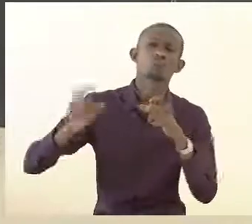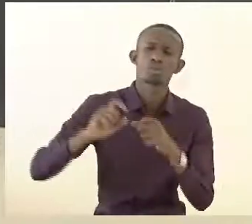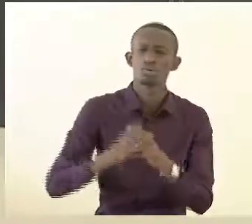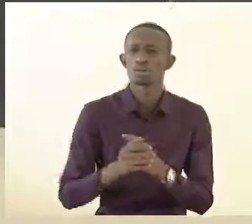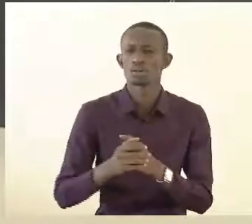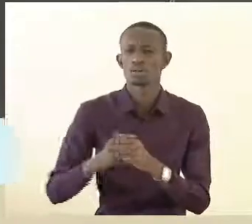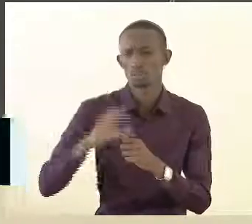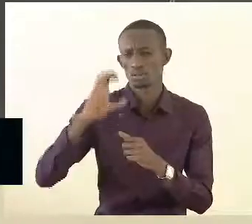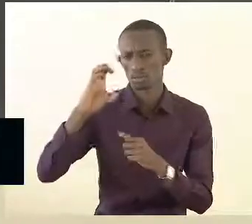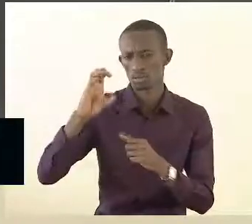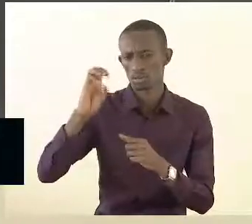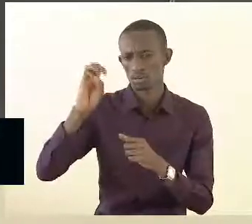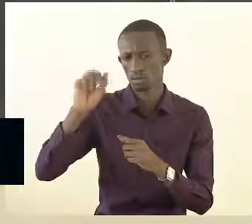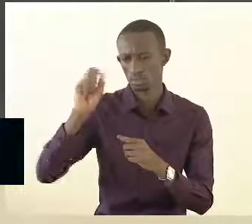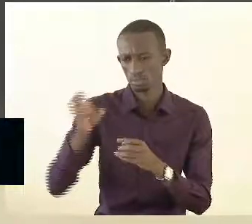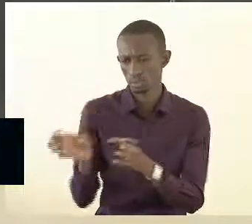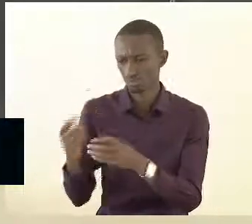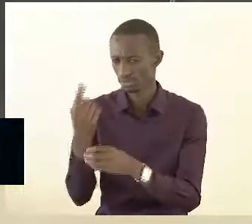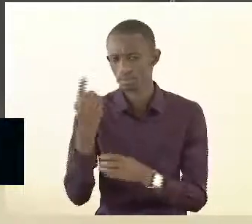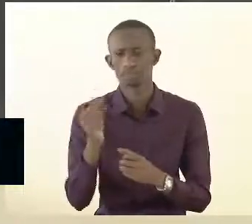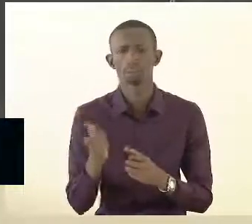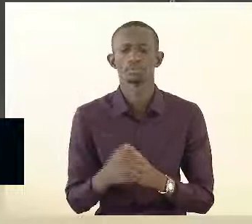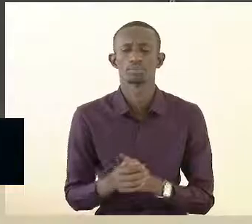compound which has